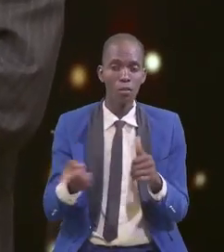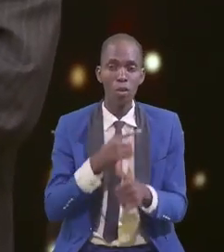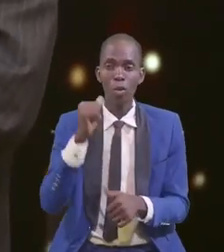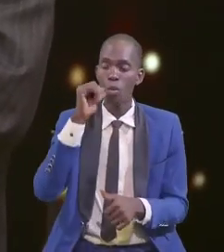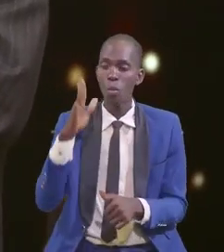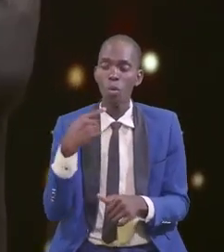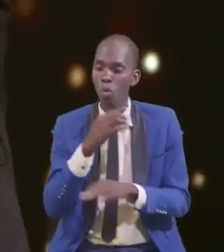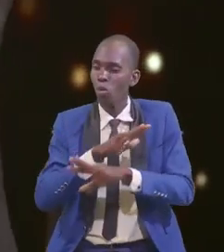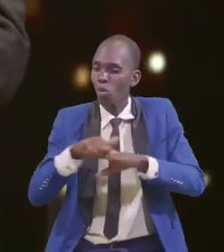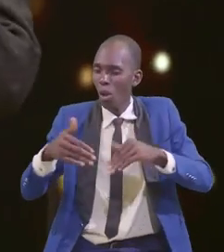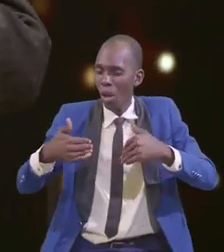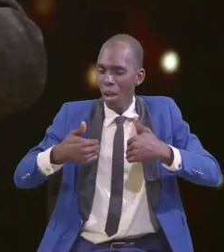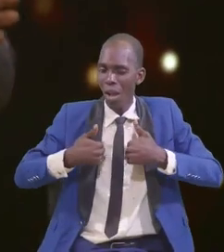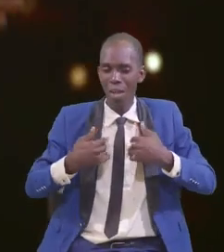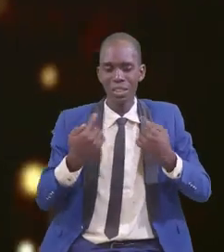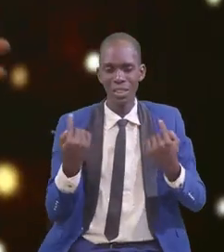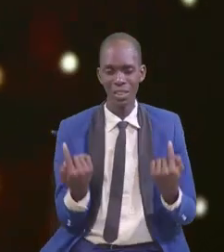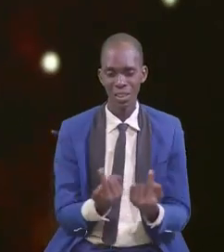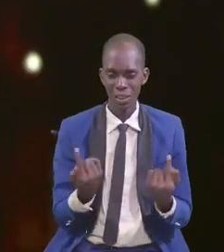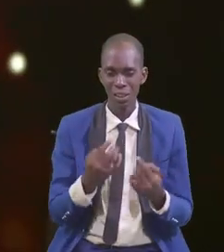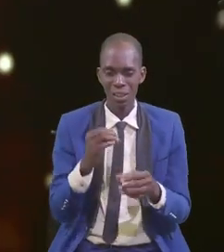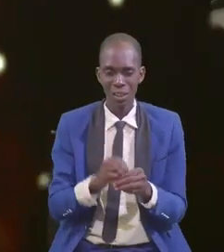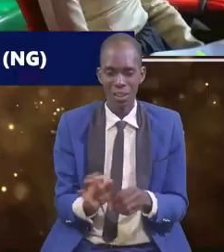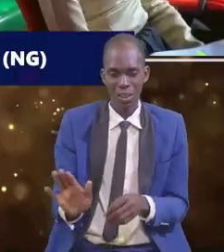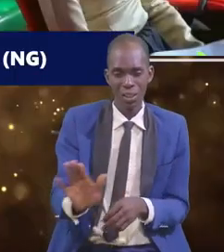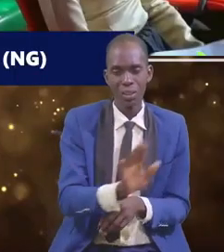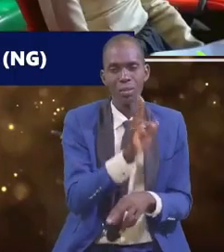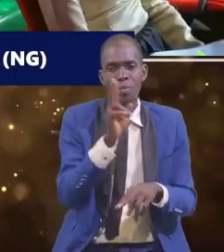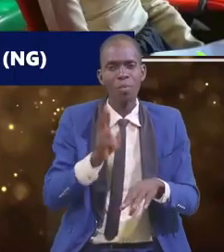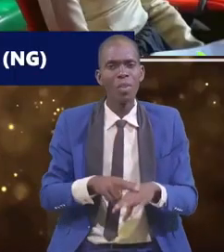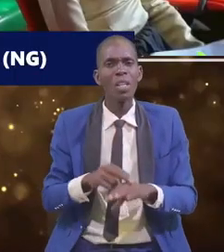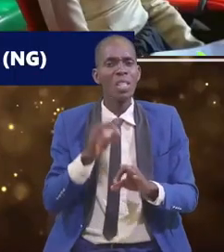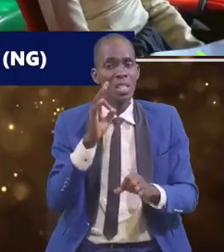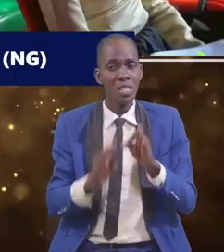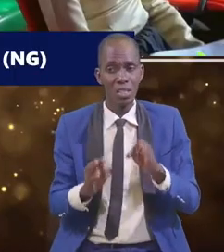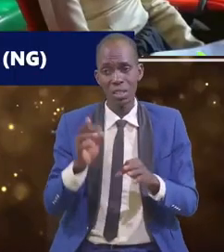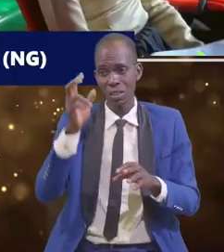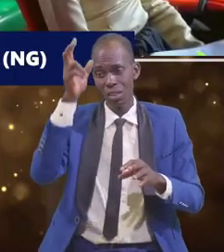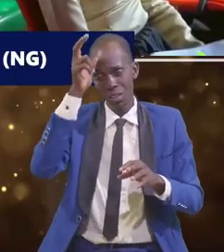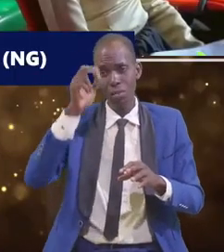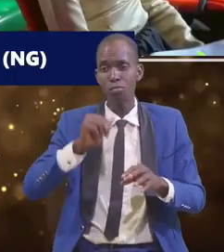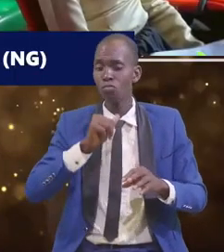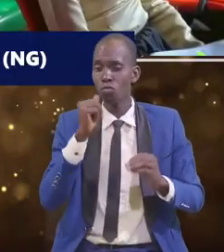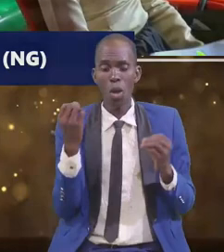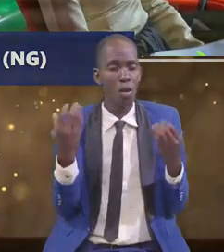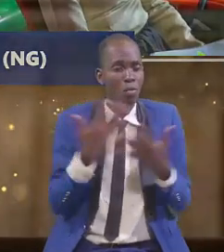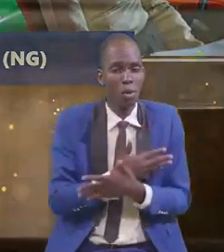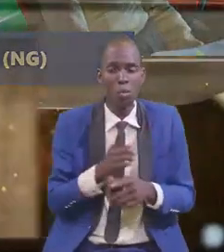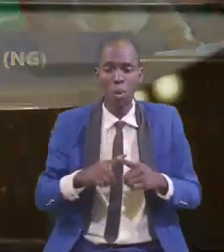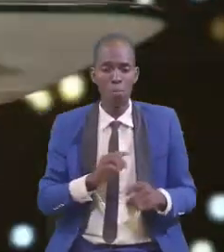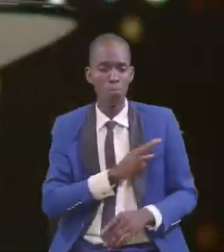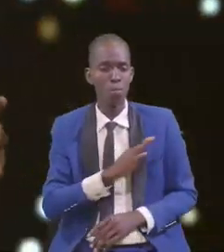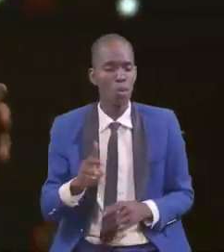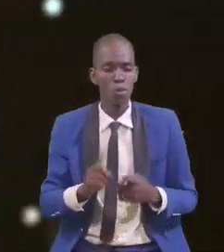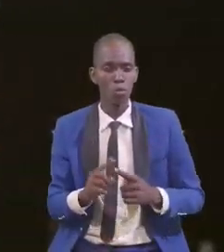her nature, if he was so daring, how do we think that today he'll just leave us